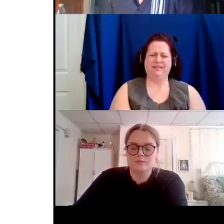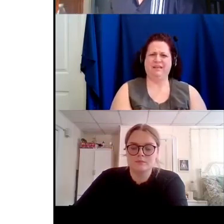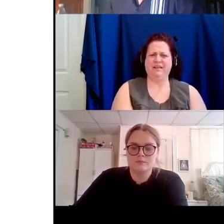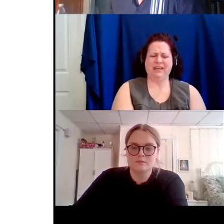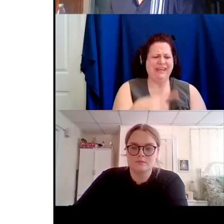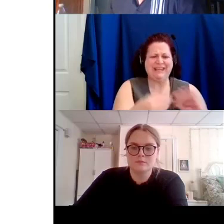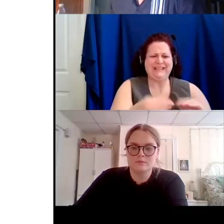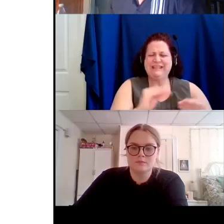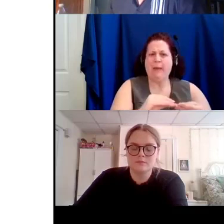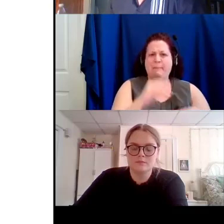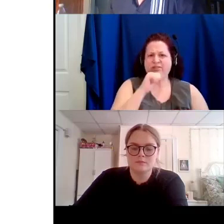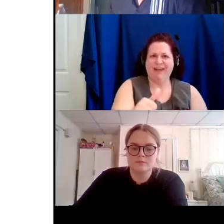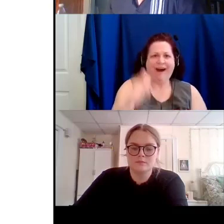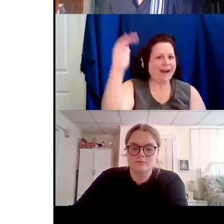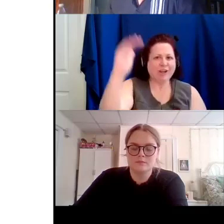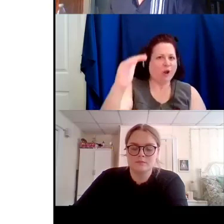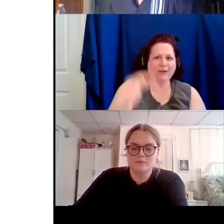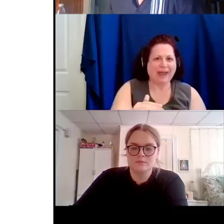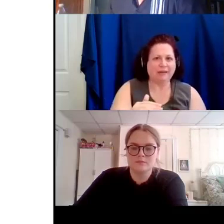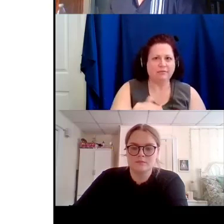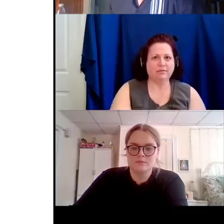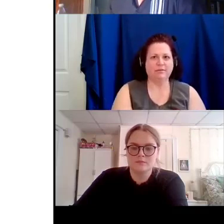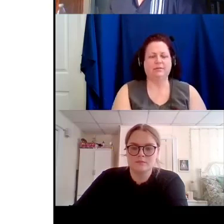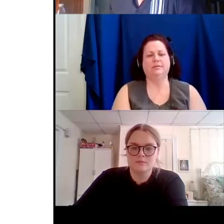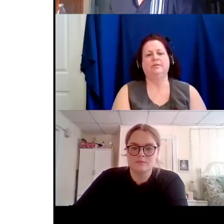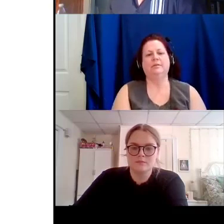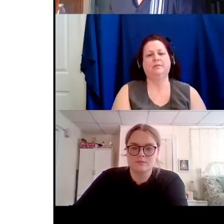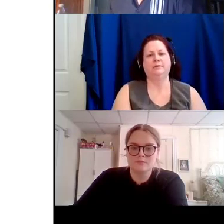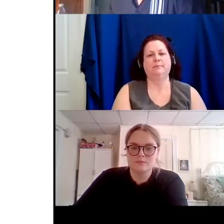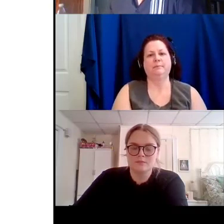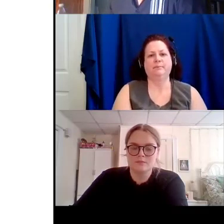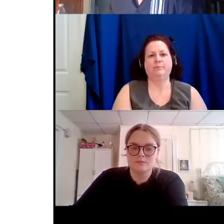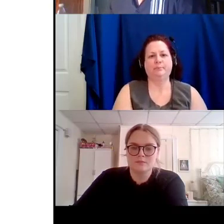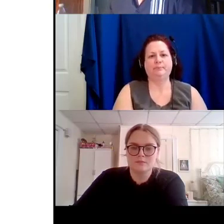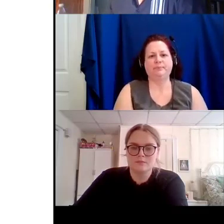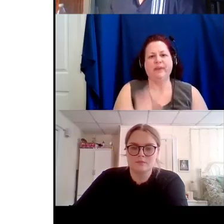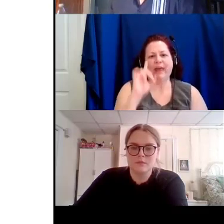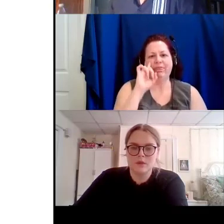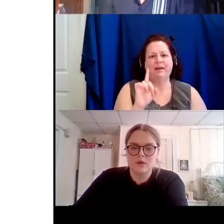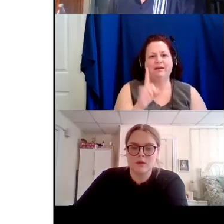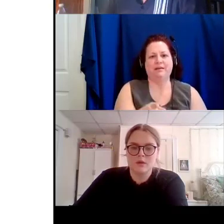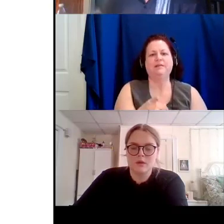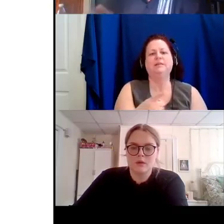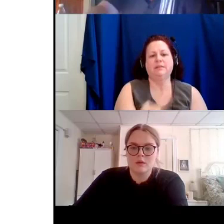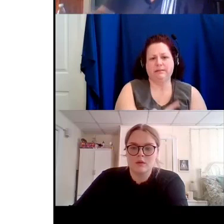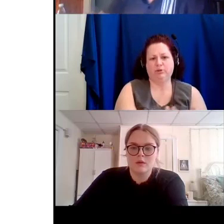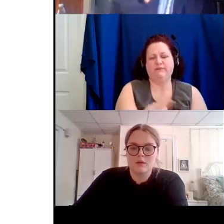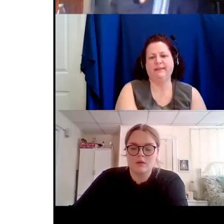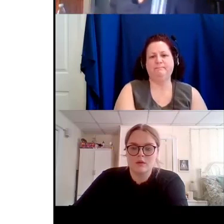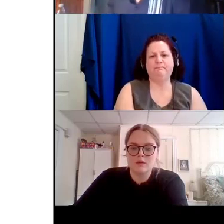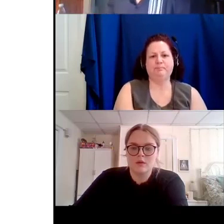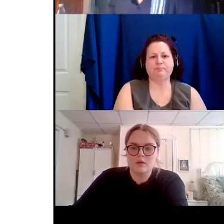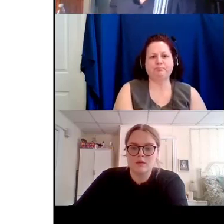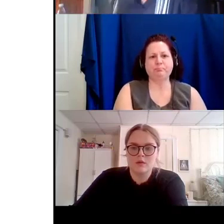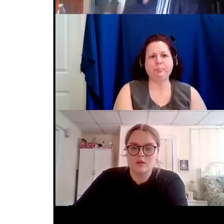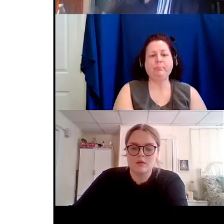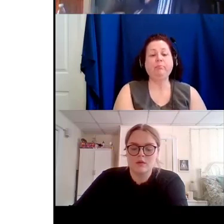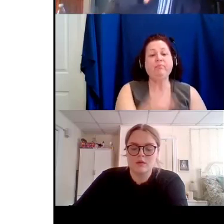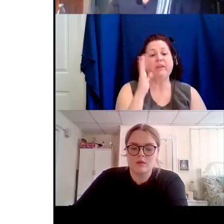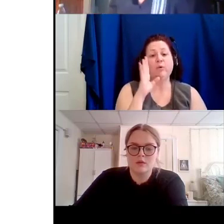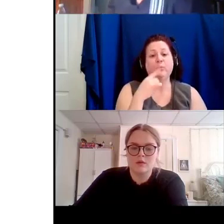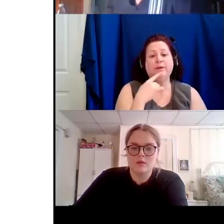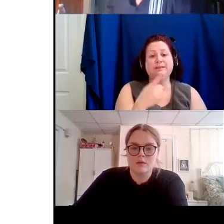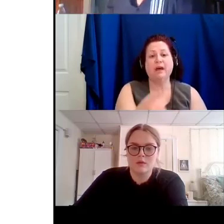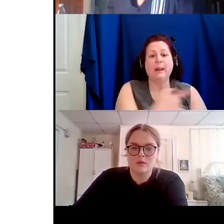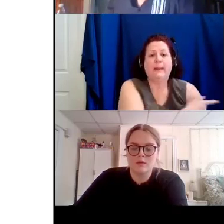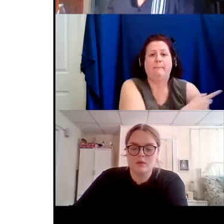these numbers are not going down. Next slide, please. I think this is another debriefing. I'll point out the patient